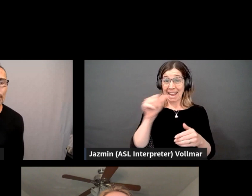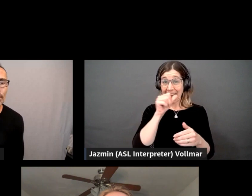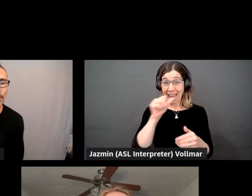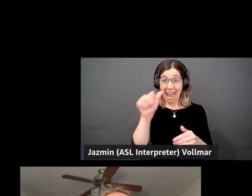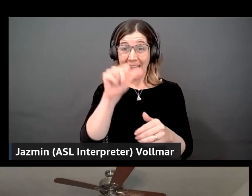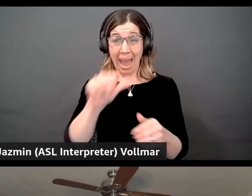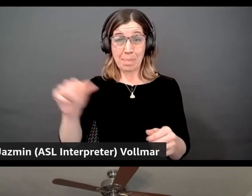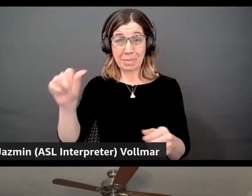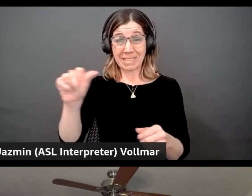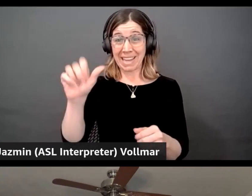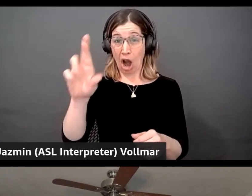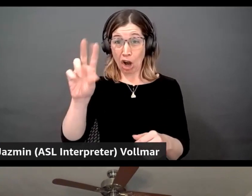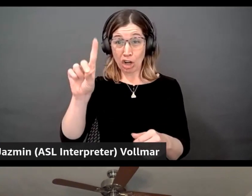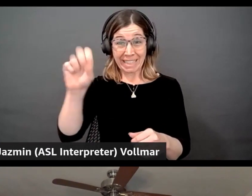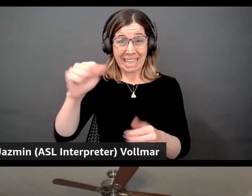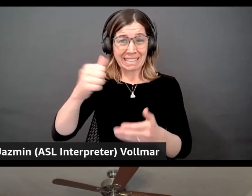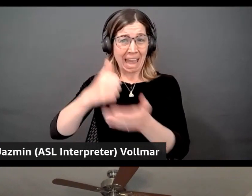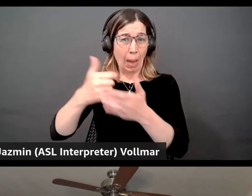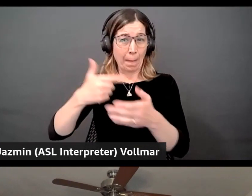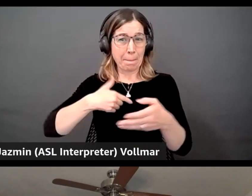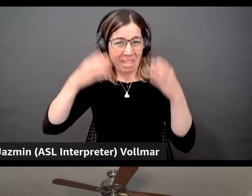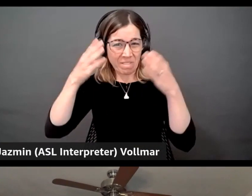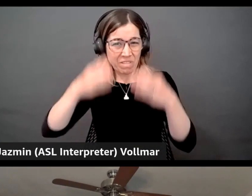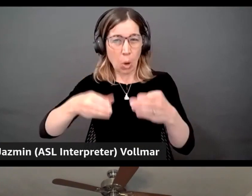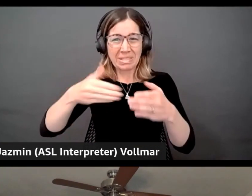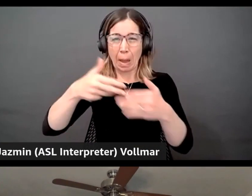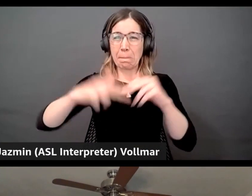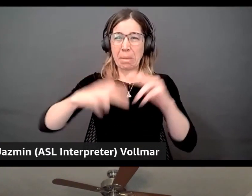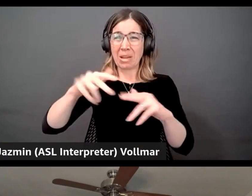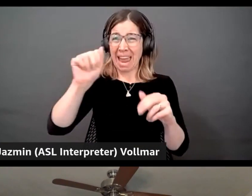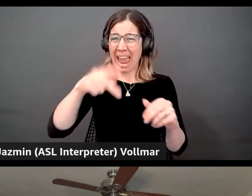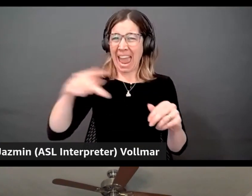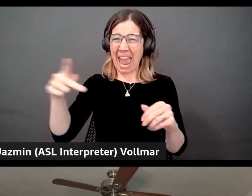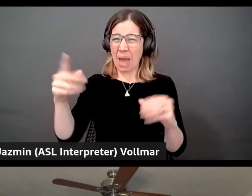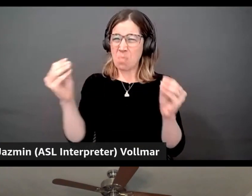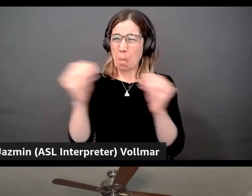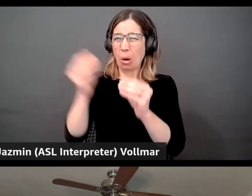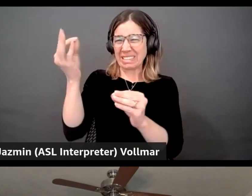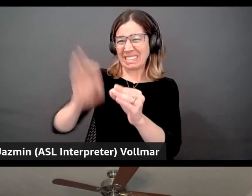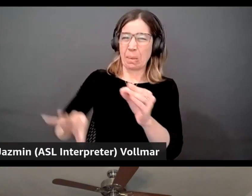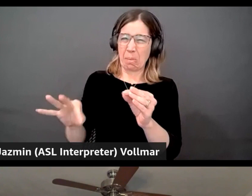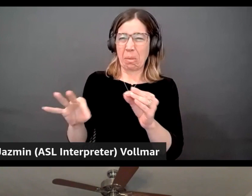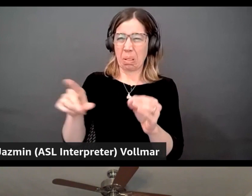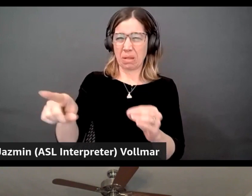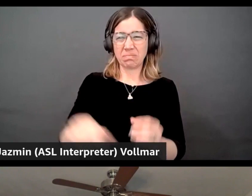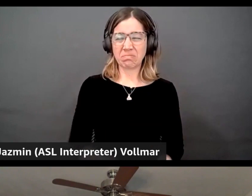as opposed to managing the database, certainly makes it a lot simpler.